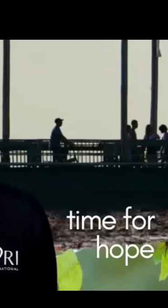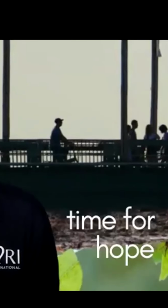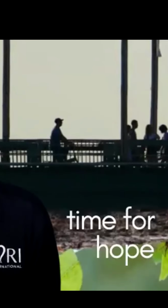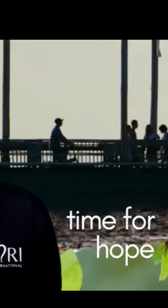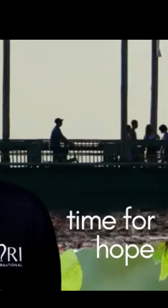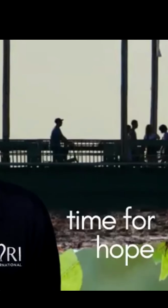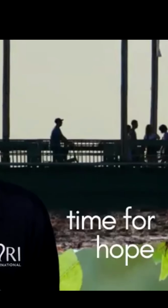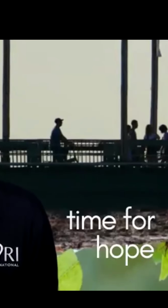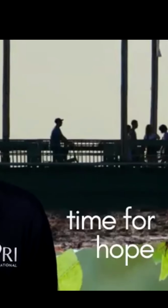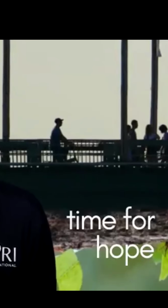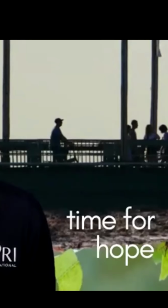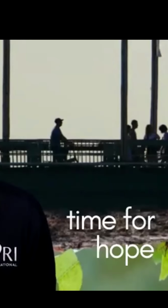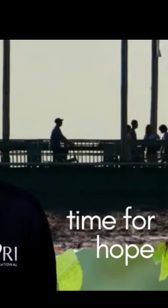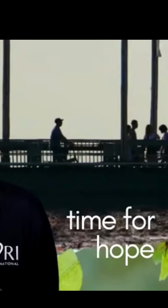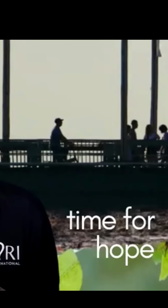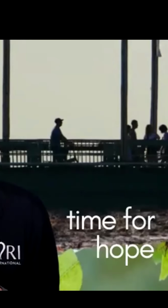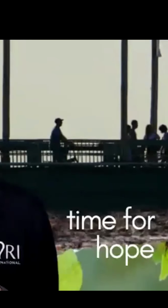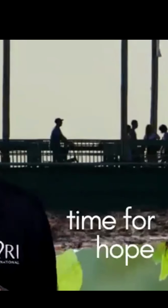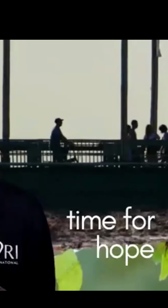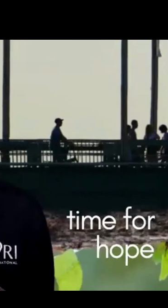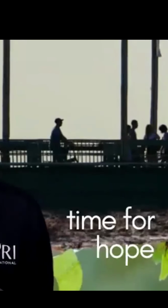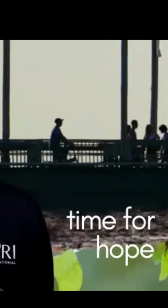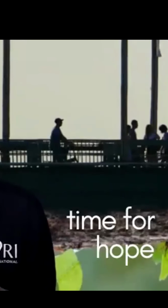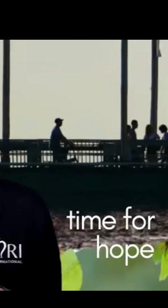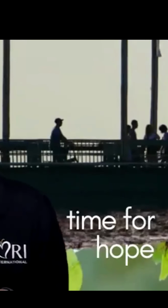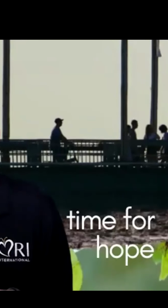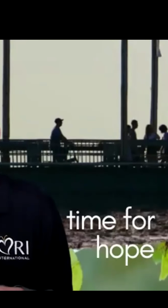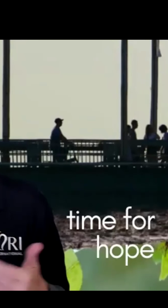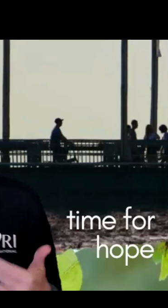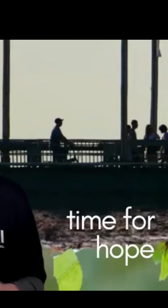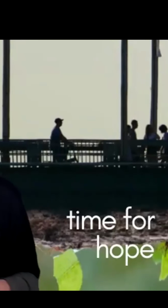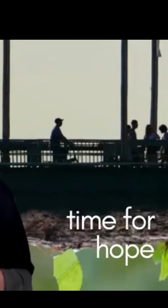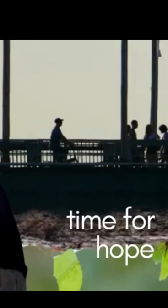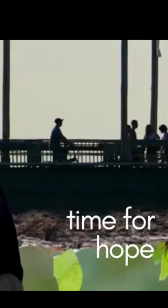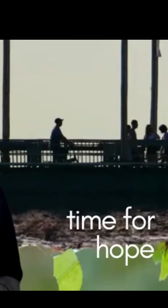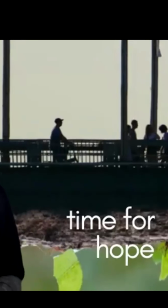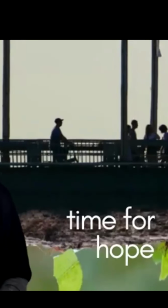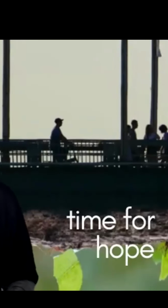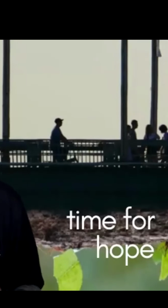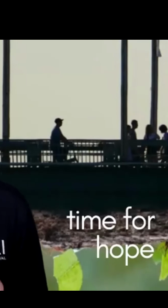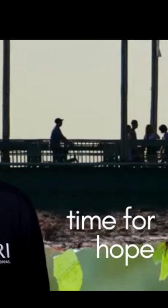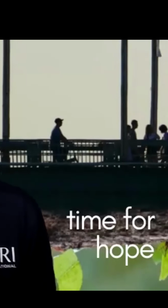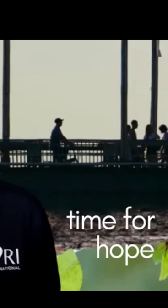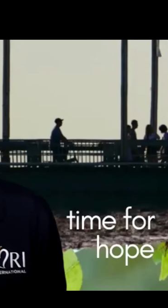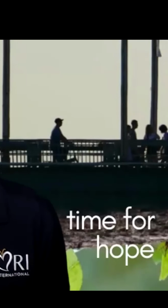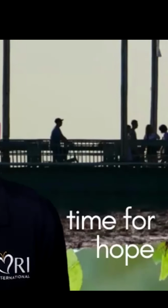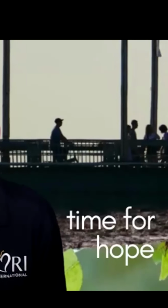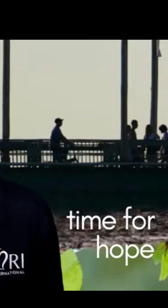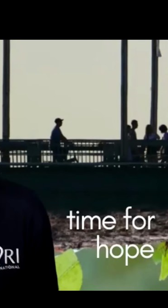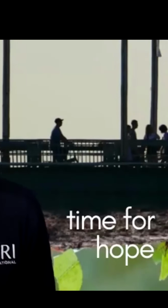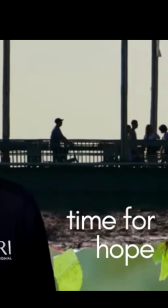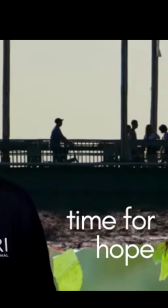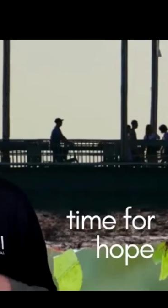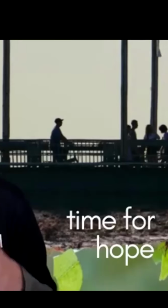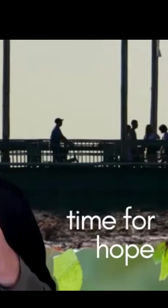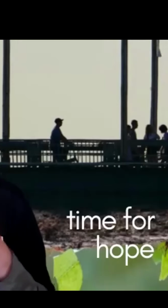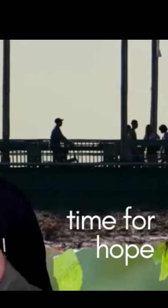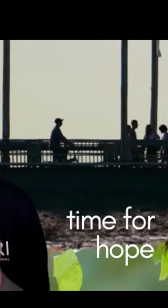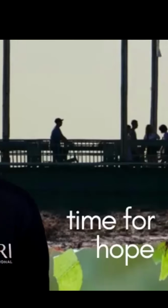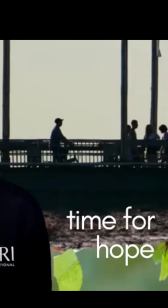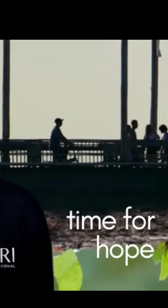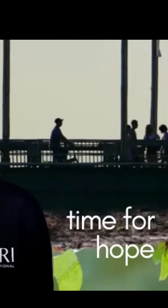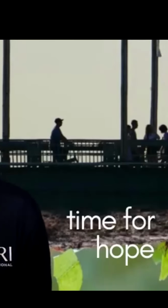power. And I am not going to have the same conversation as I am if I walk in and I present myself as a peer. That